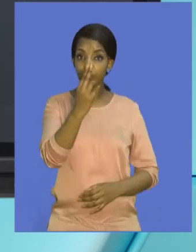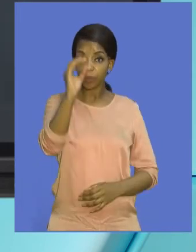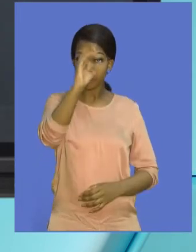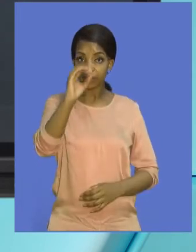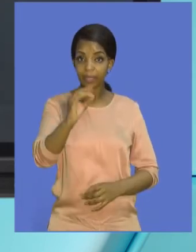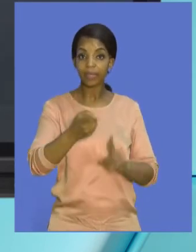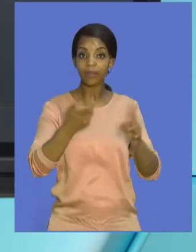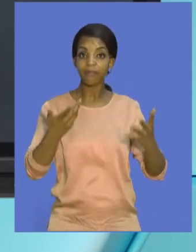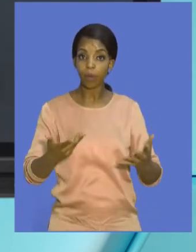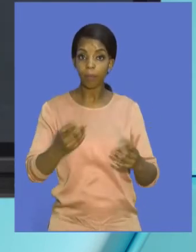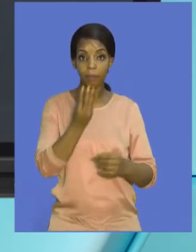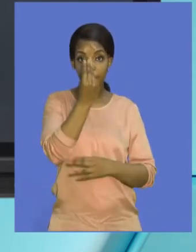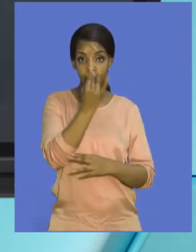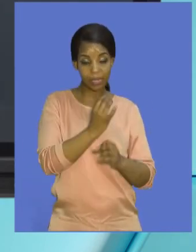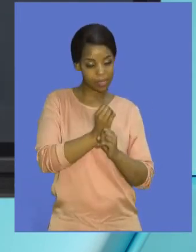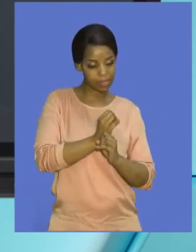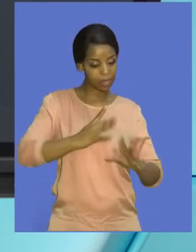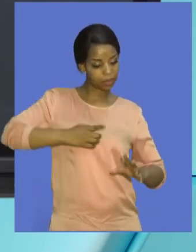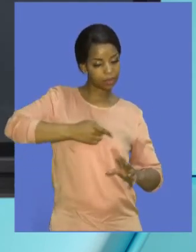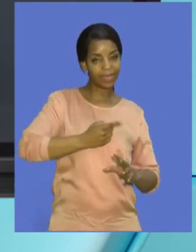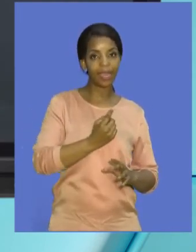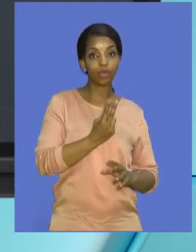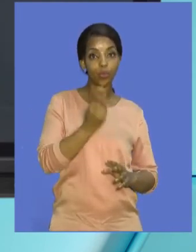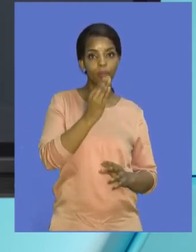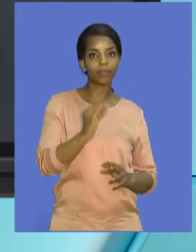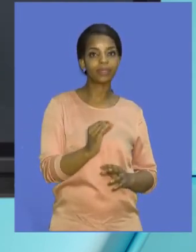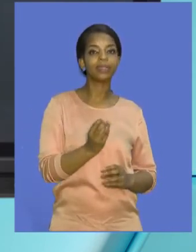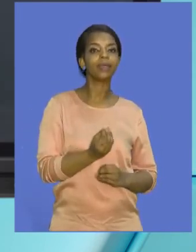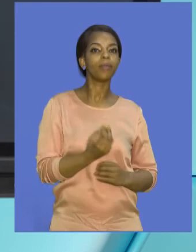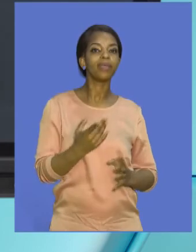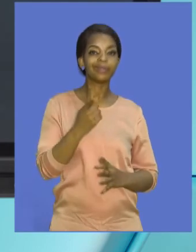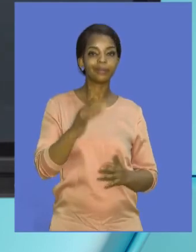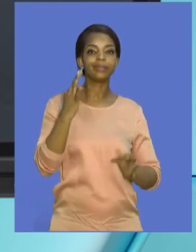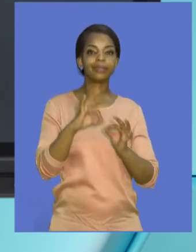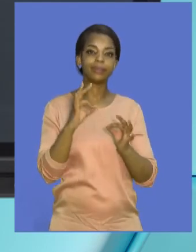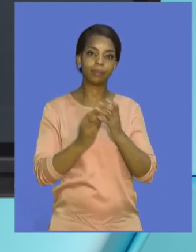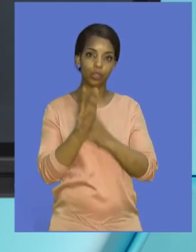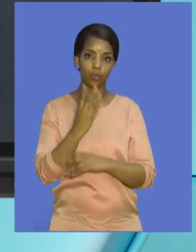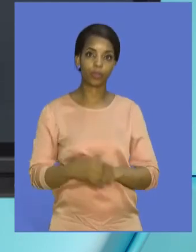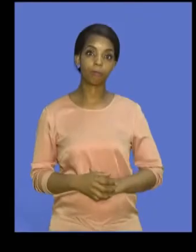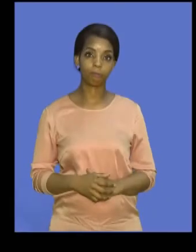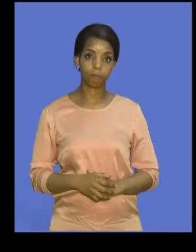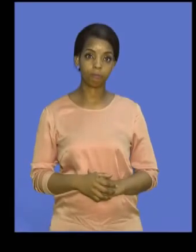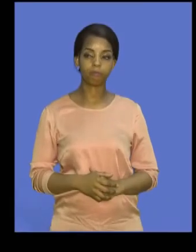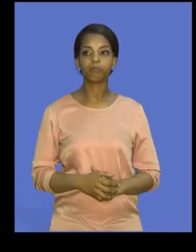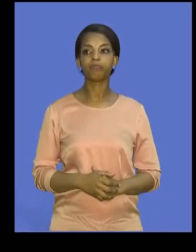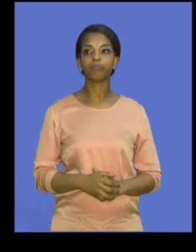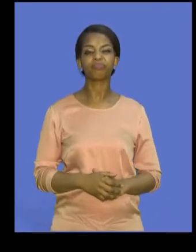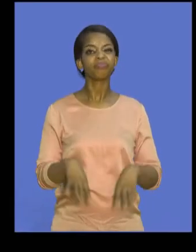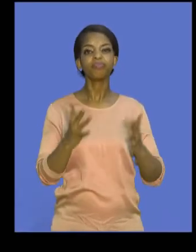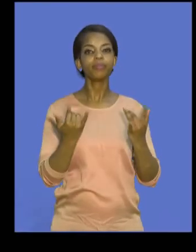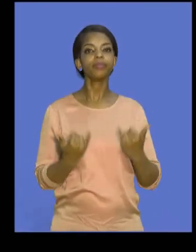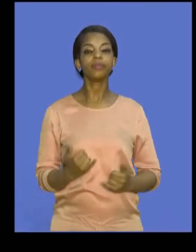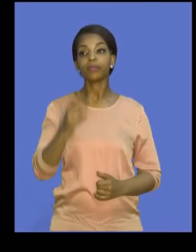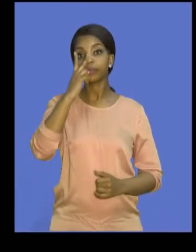amount that you started with. And that's what we are looking at. Now, let's just look at a